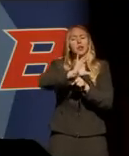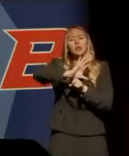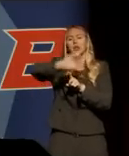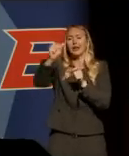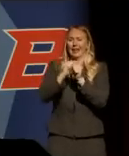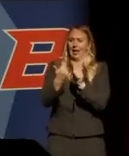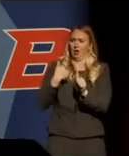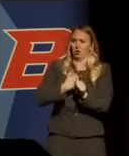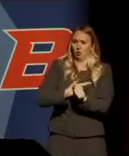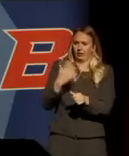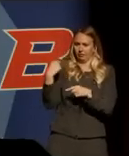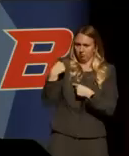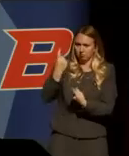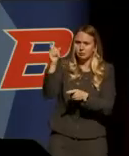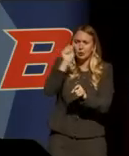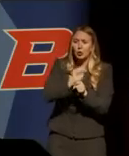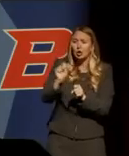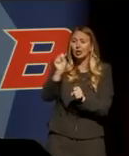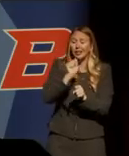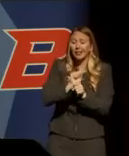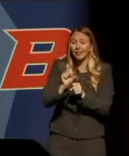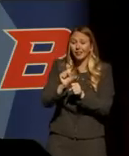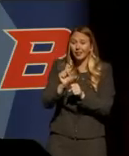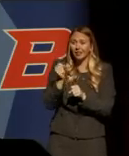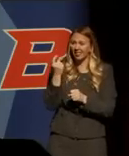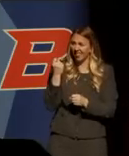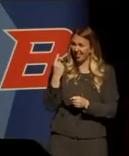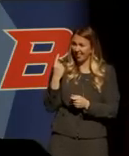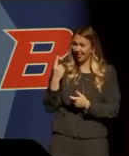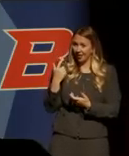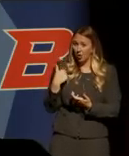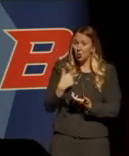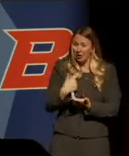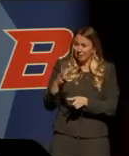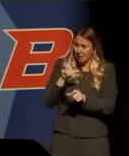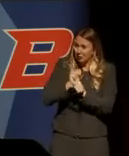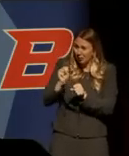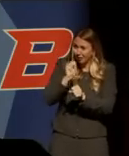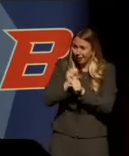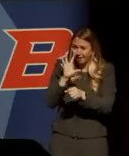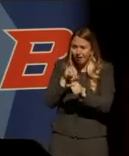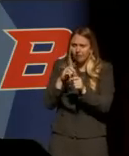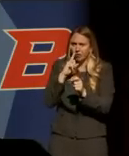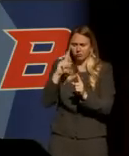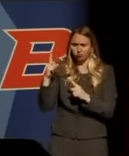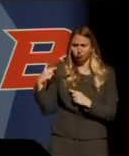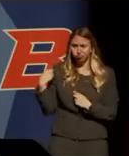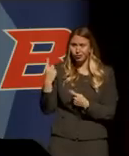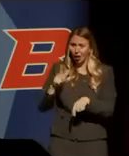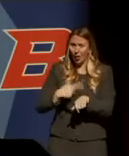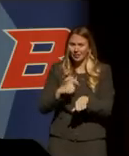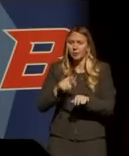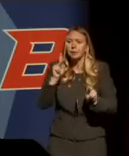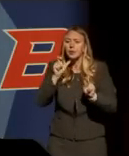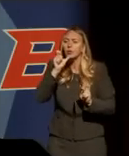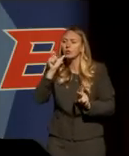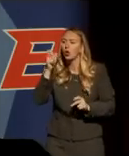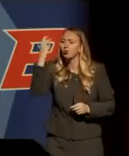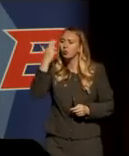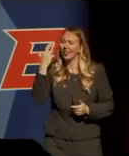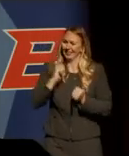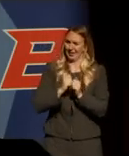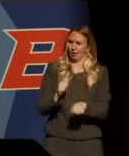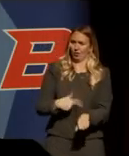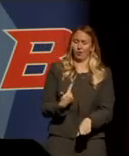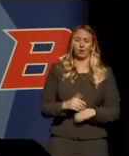work for so much longer than a lot of people realize. Now, what I'm going to do during this talk, I'm not going